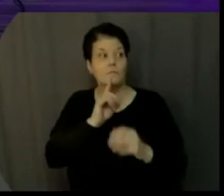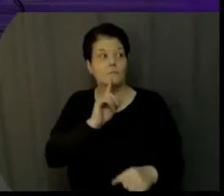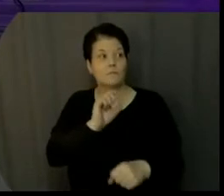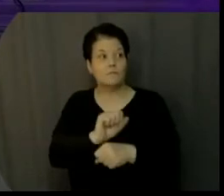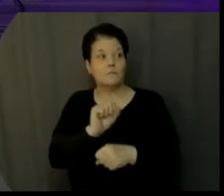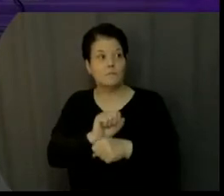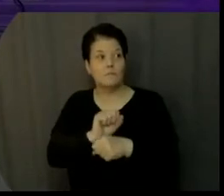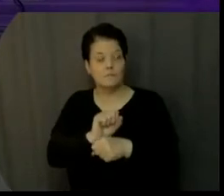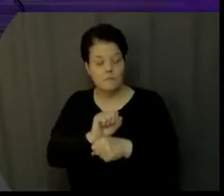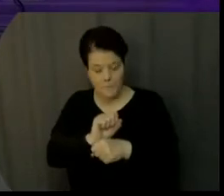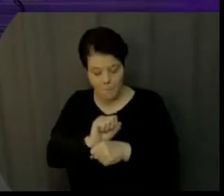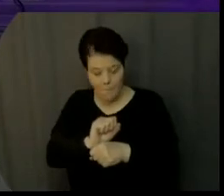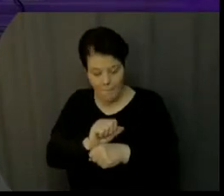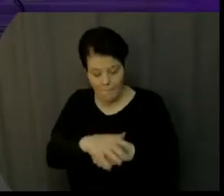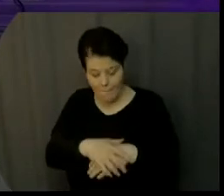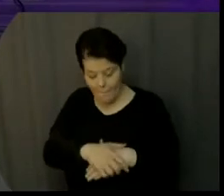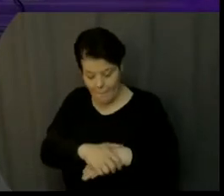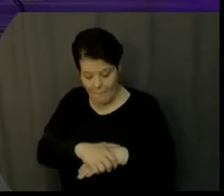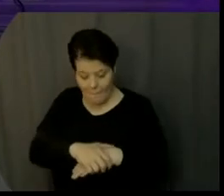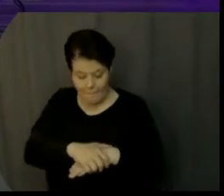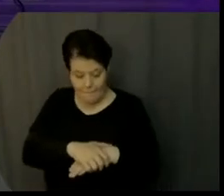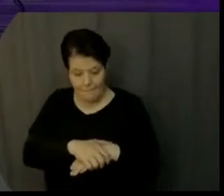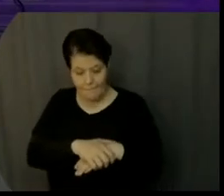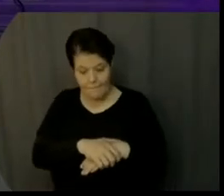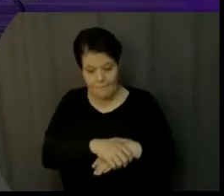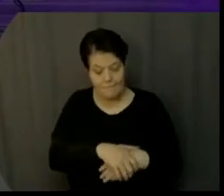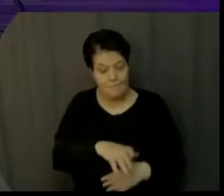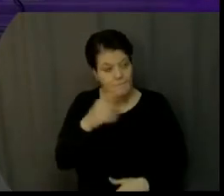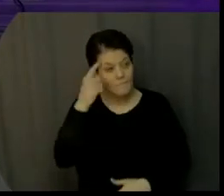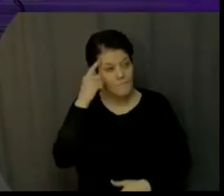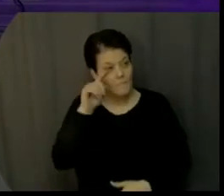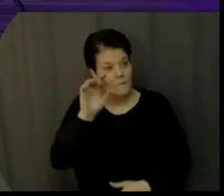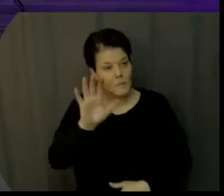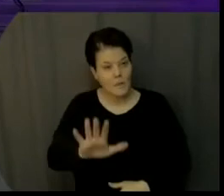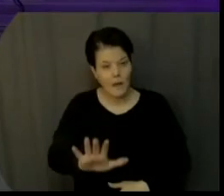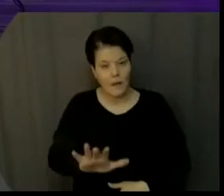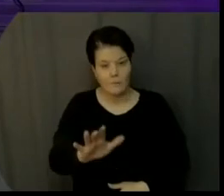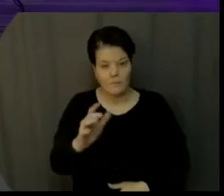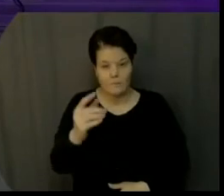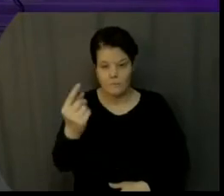Lord, I pray for that person that's here that's really discouraged right now.